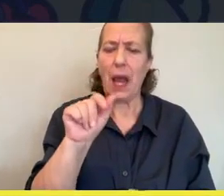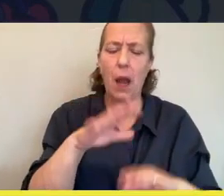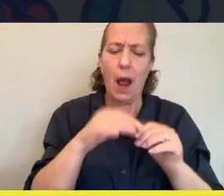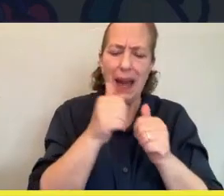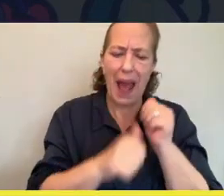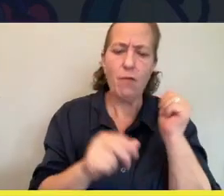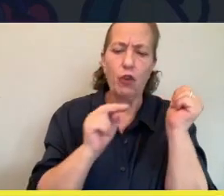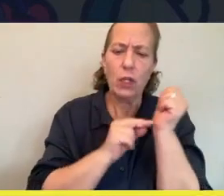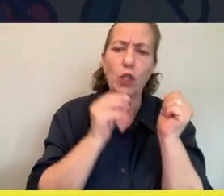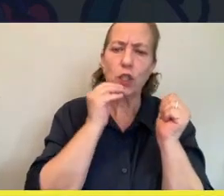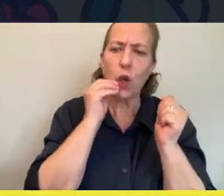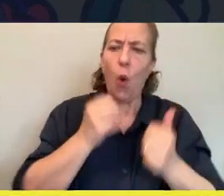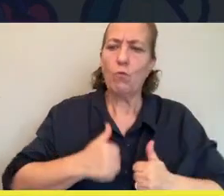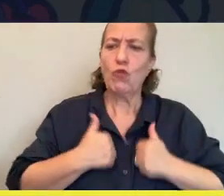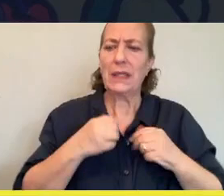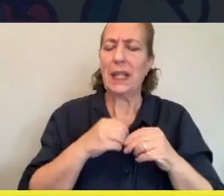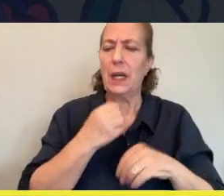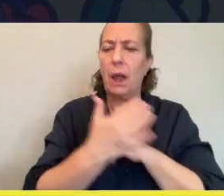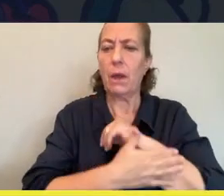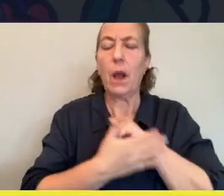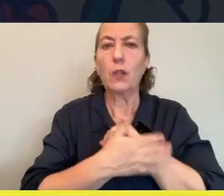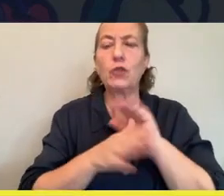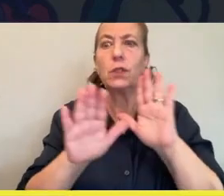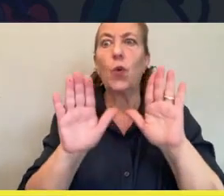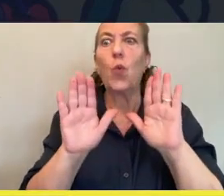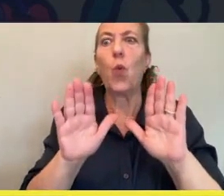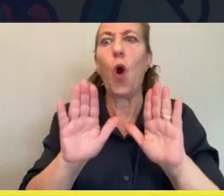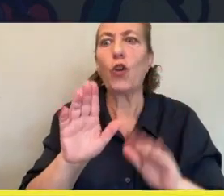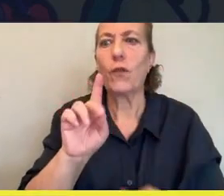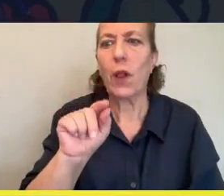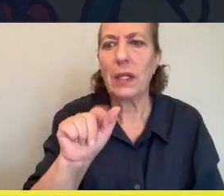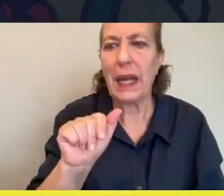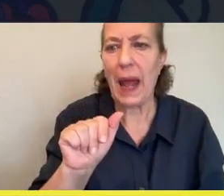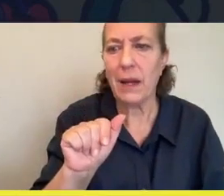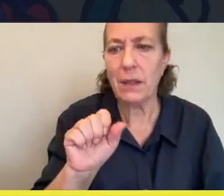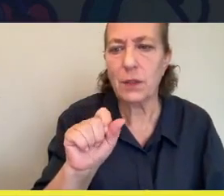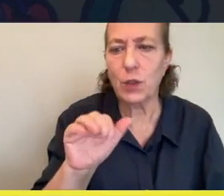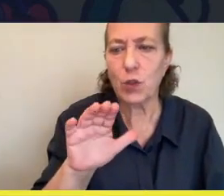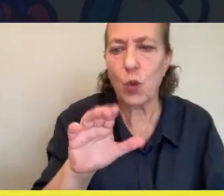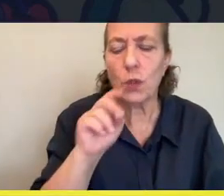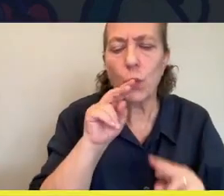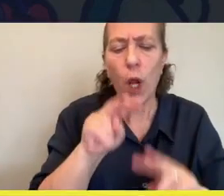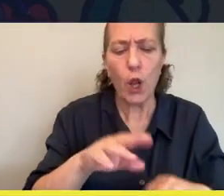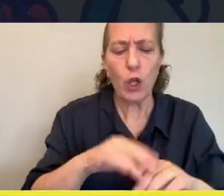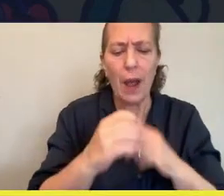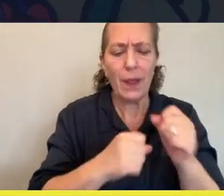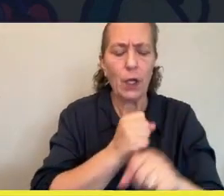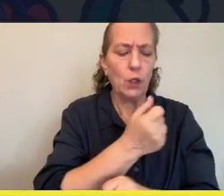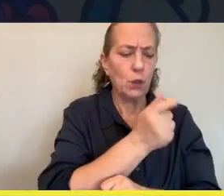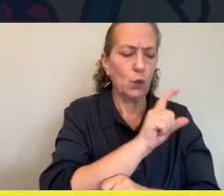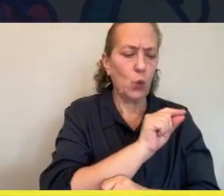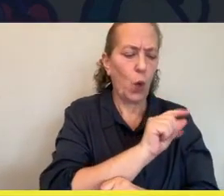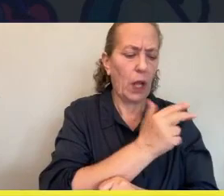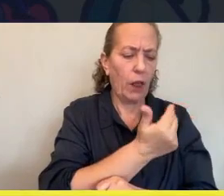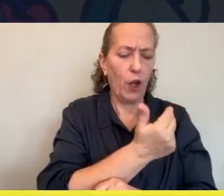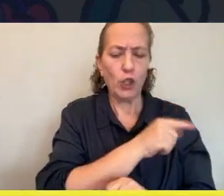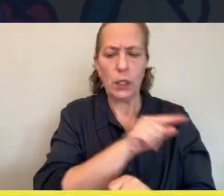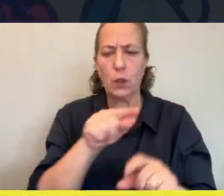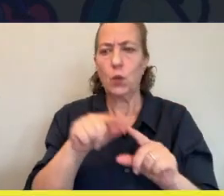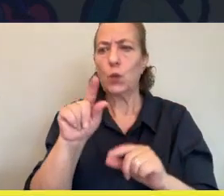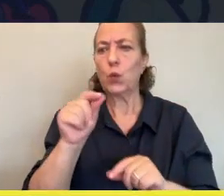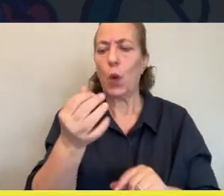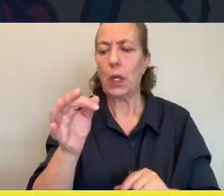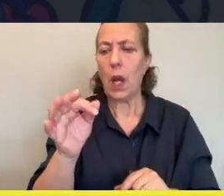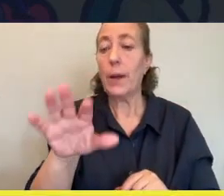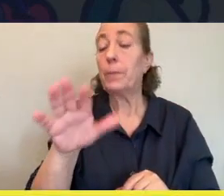in the country. It's a wonderful data source. We looked at the years 2013 to 2019, in part because there was a great deal